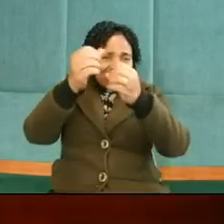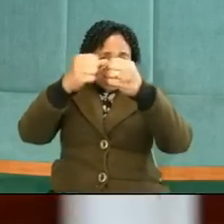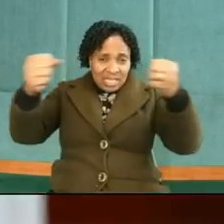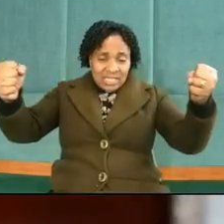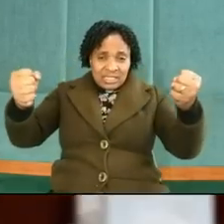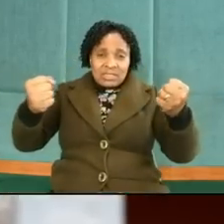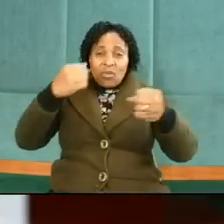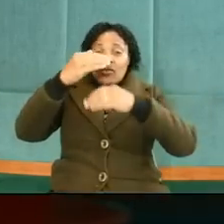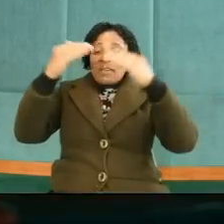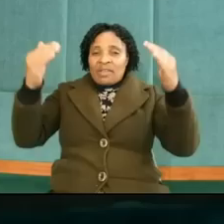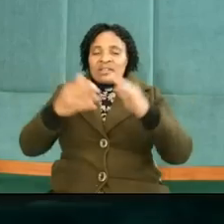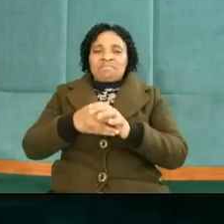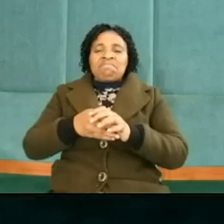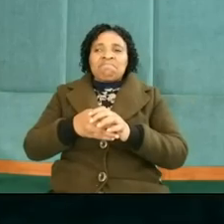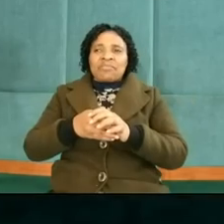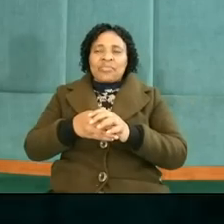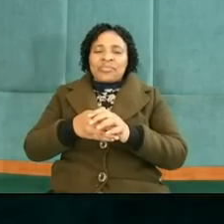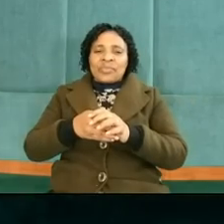there's no beep beep.